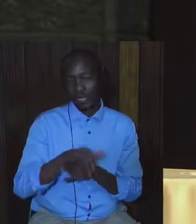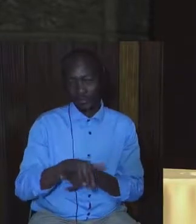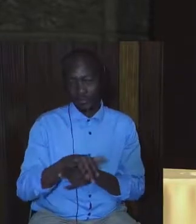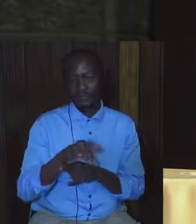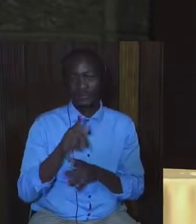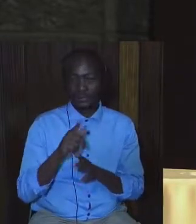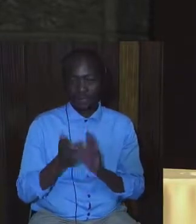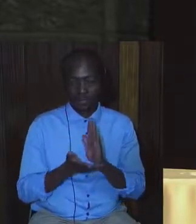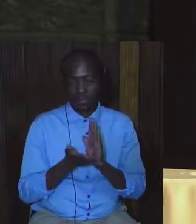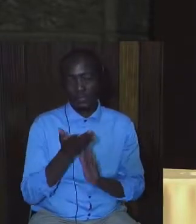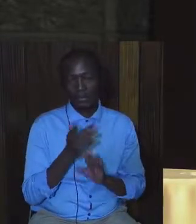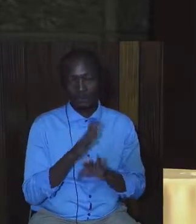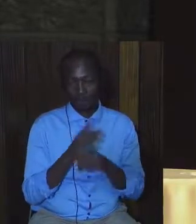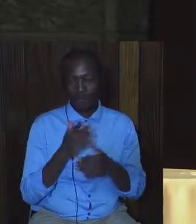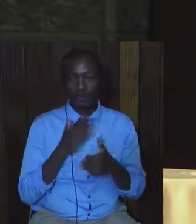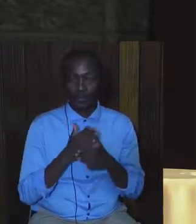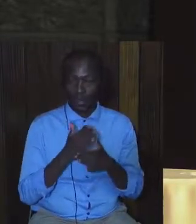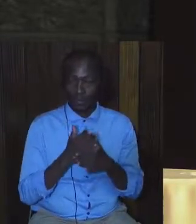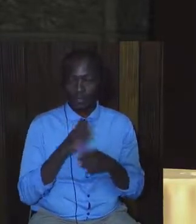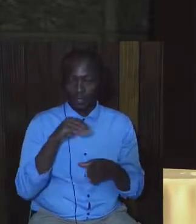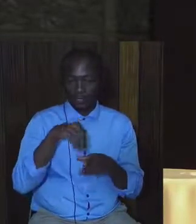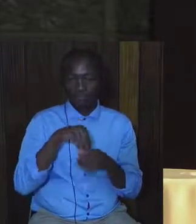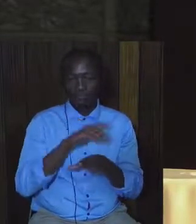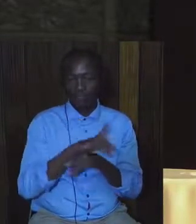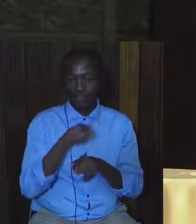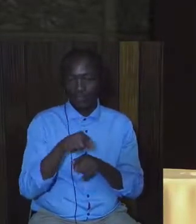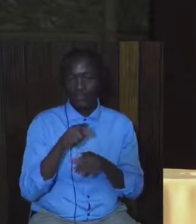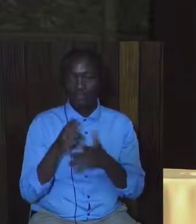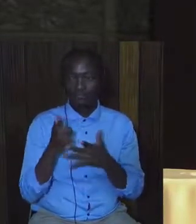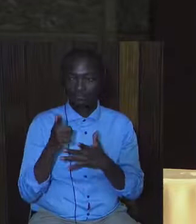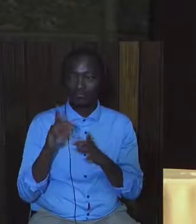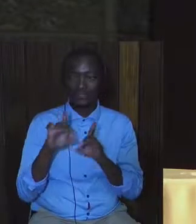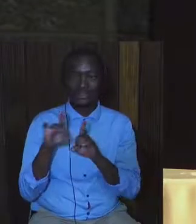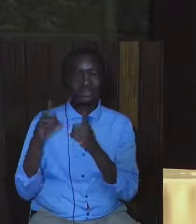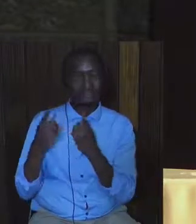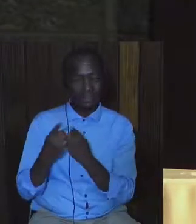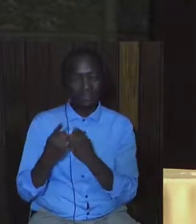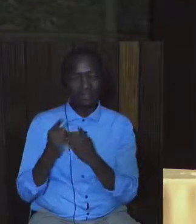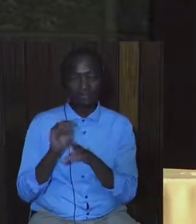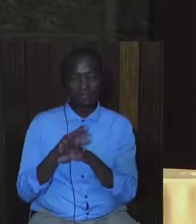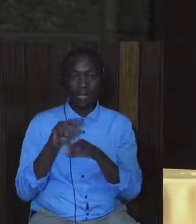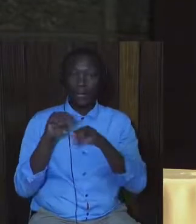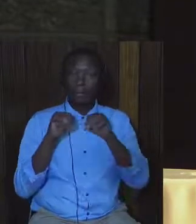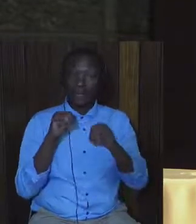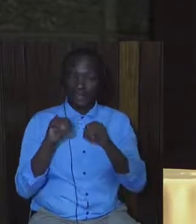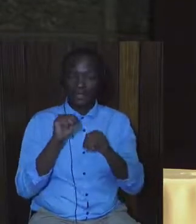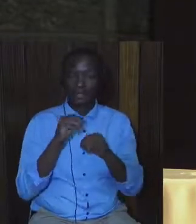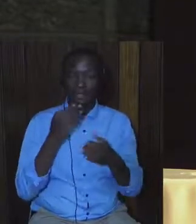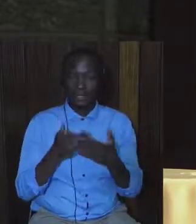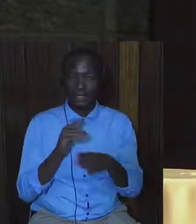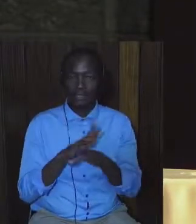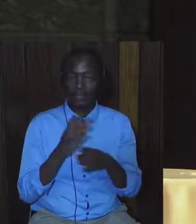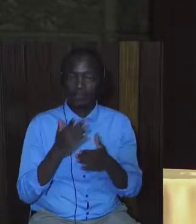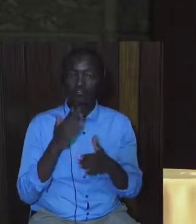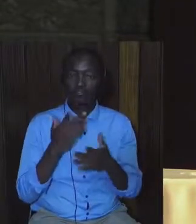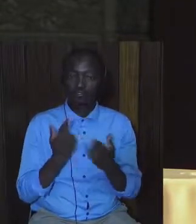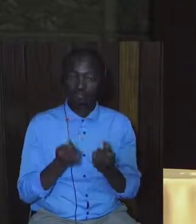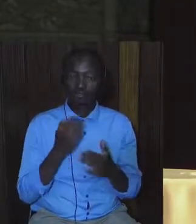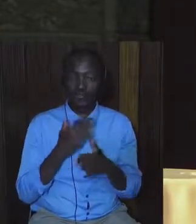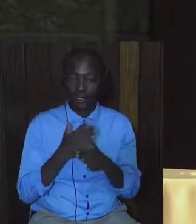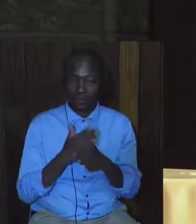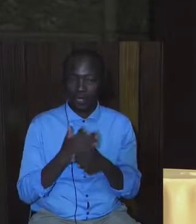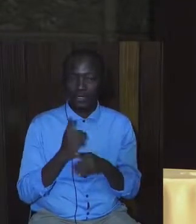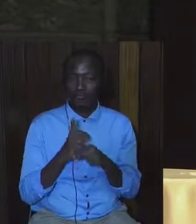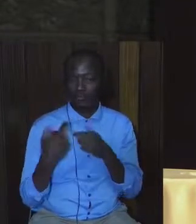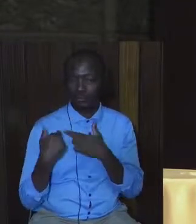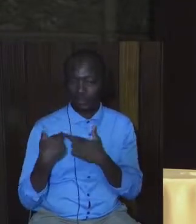be improved efficiencies within the entity, and management will also be able to perform their